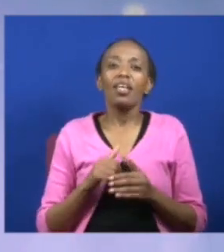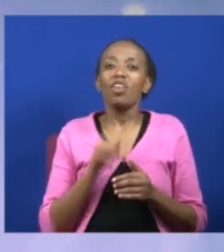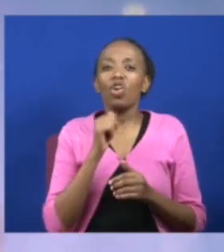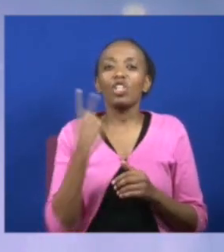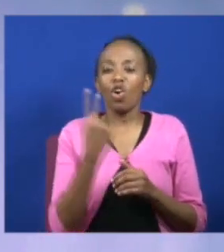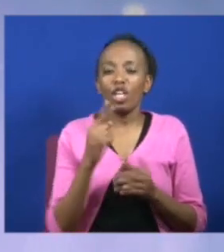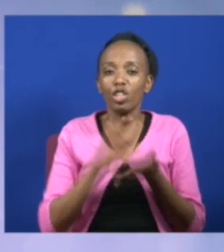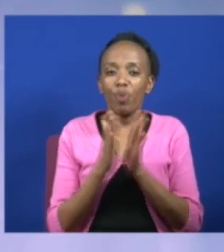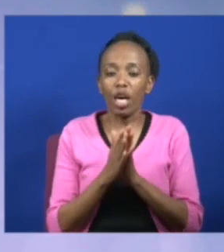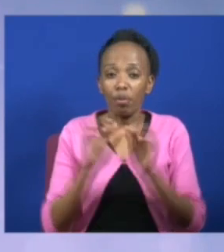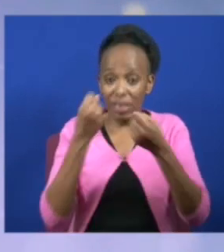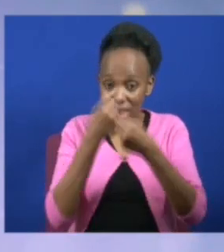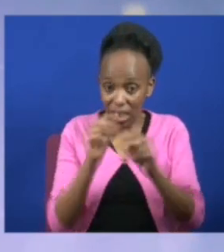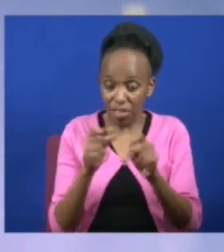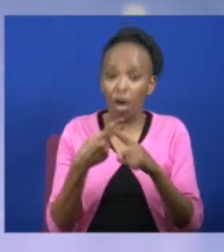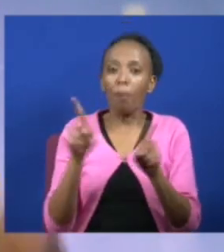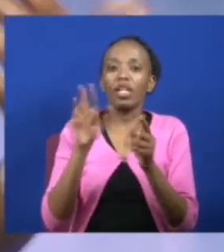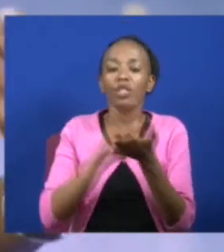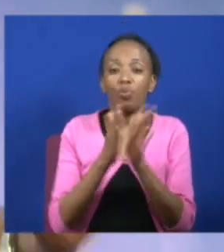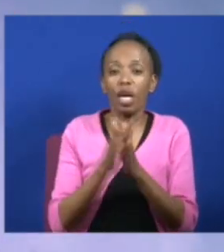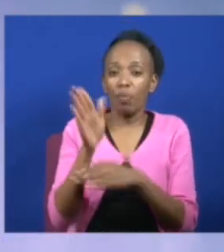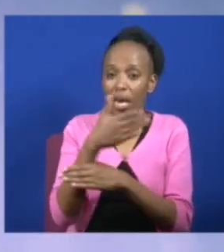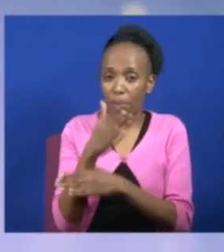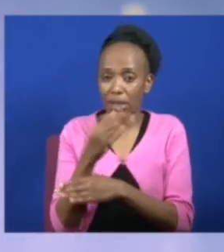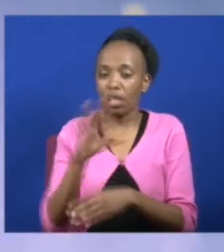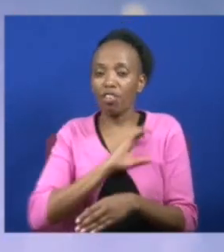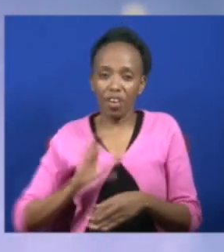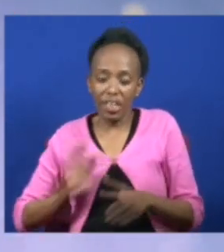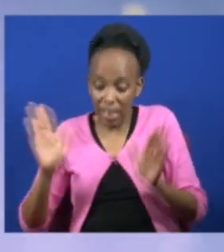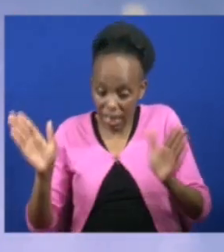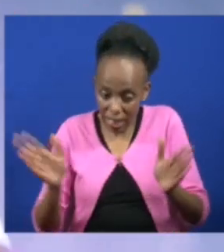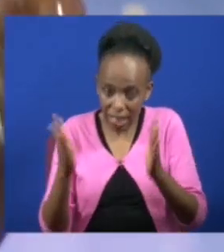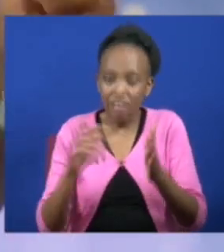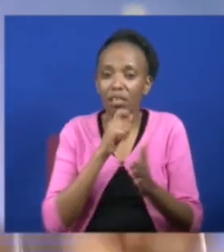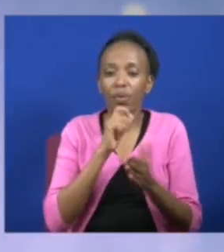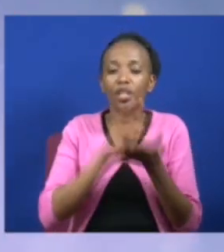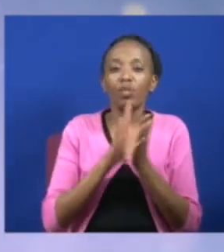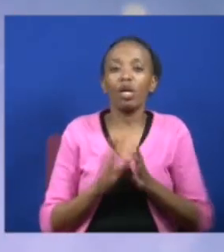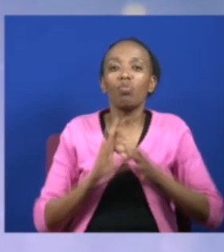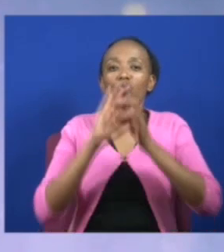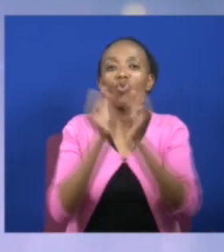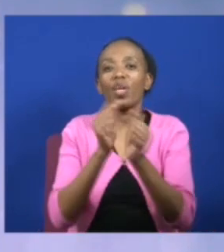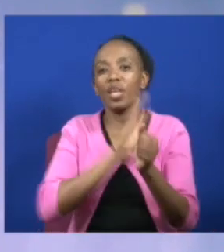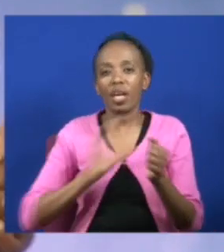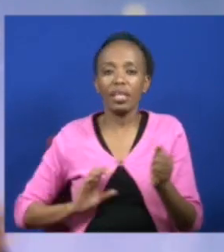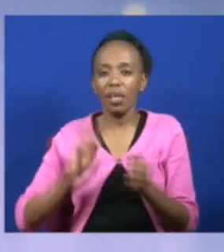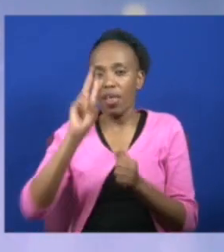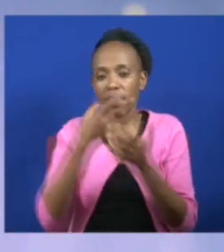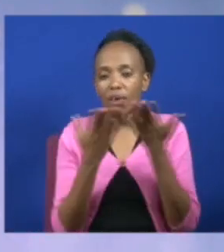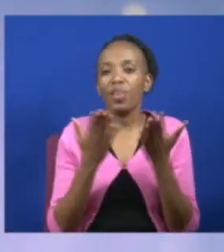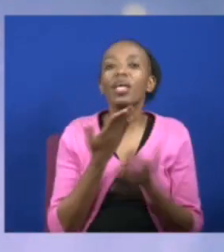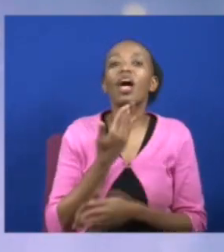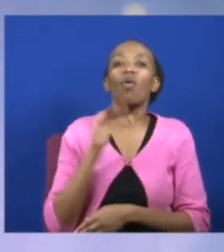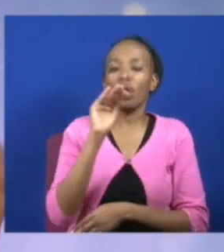saved, but also to be ambassadors of Christ, urging men to be reconciled to Christ. The second thing I would want us to take